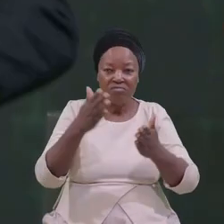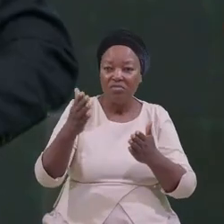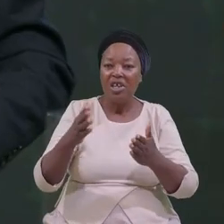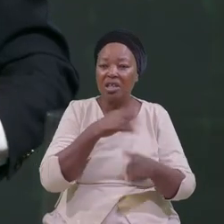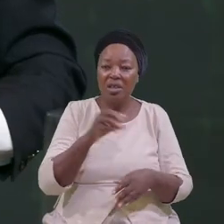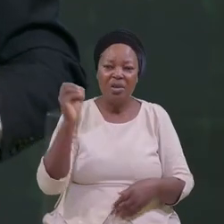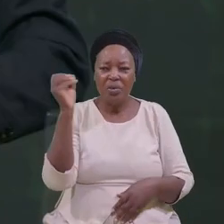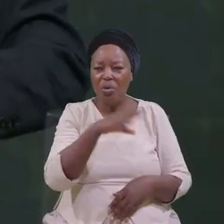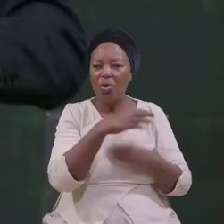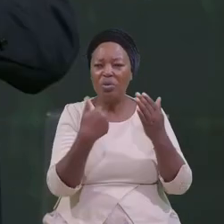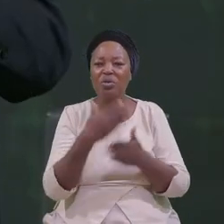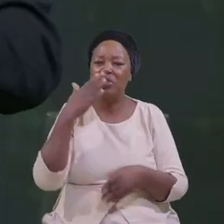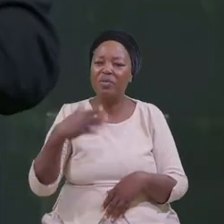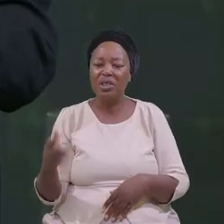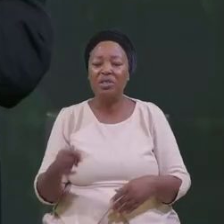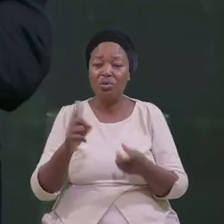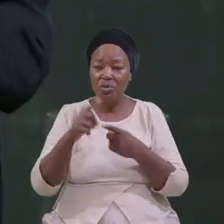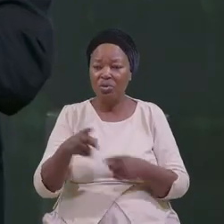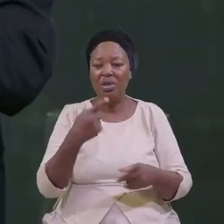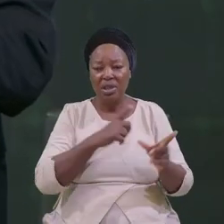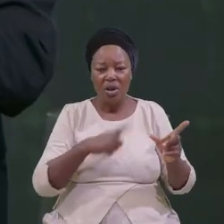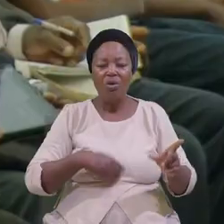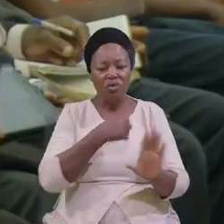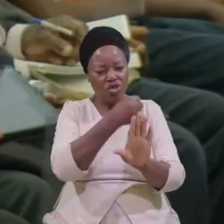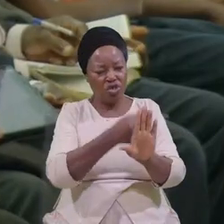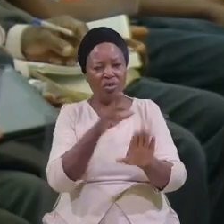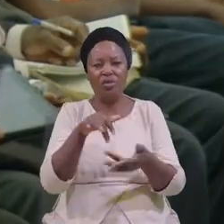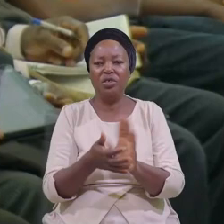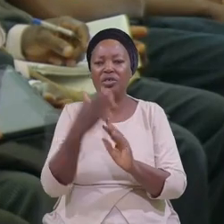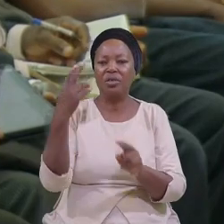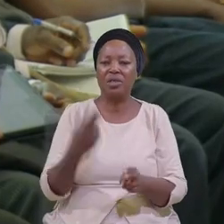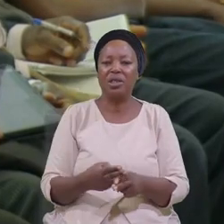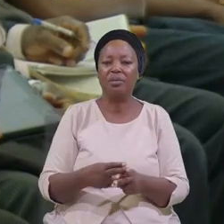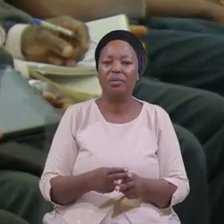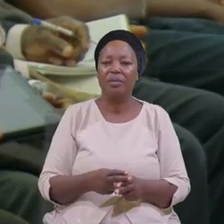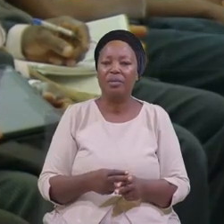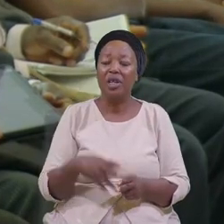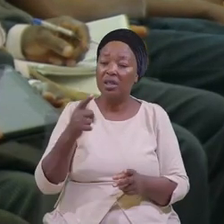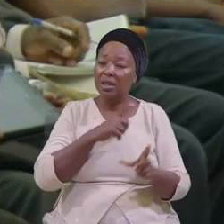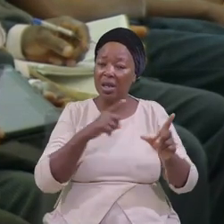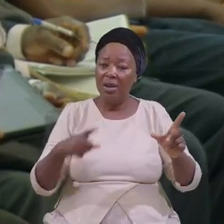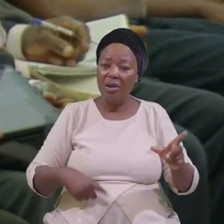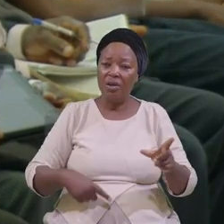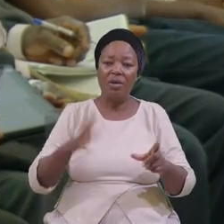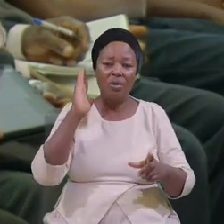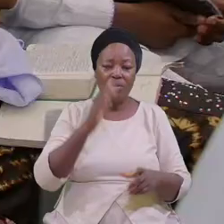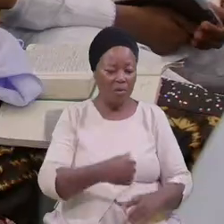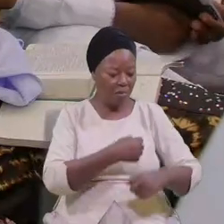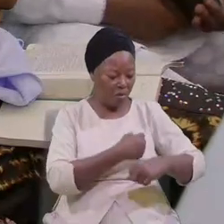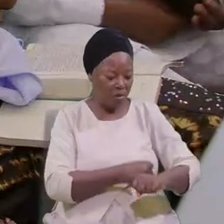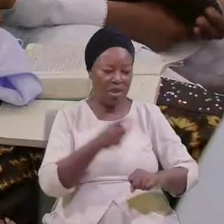arrows here and there, the Lord will shield you. The Lord will protect